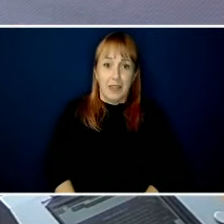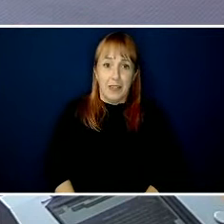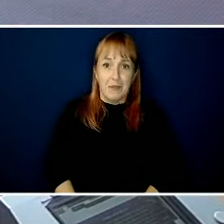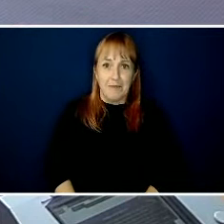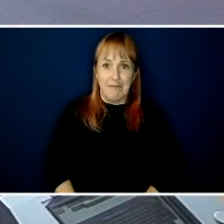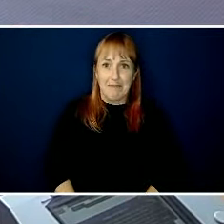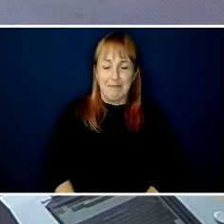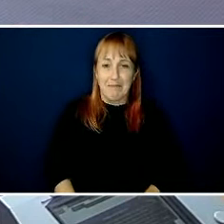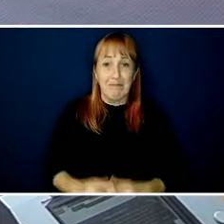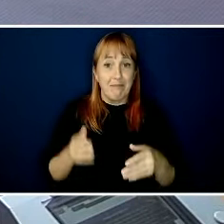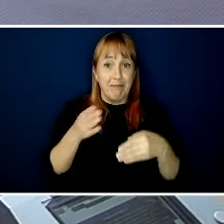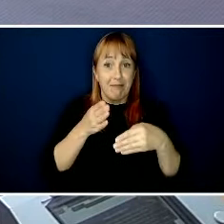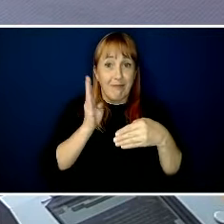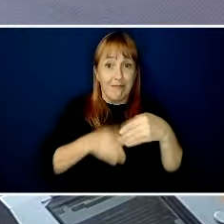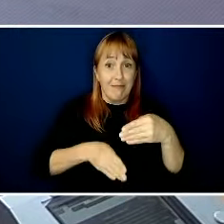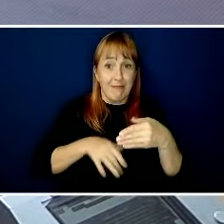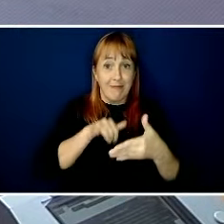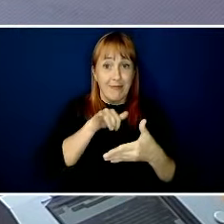And that's the end of that.